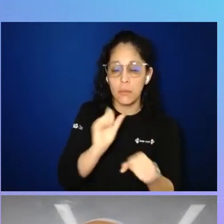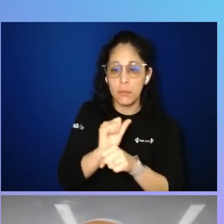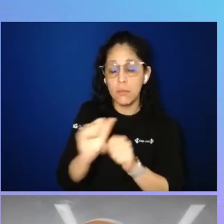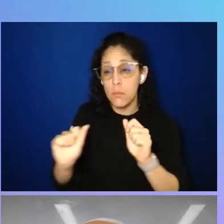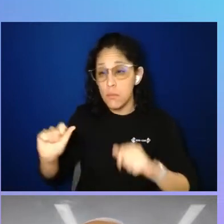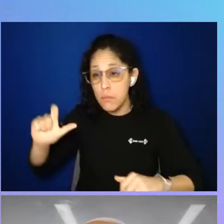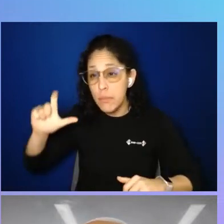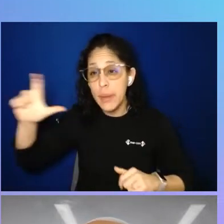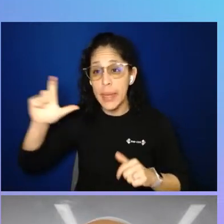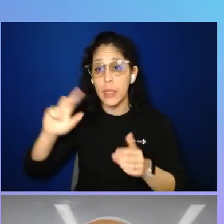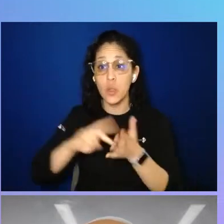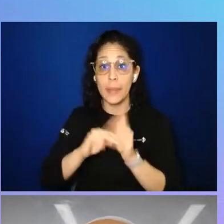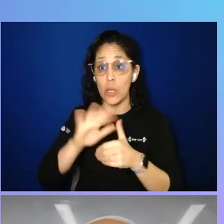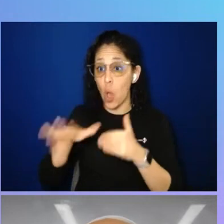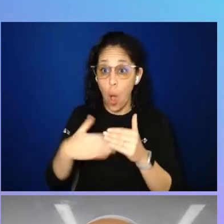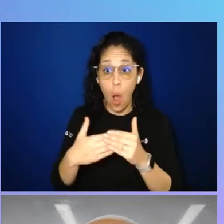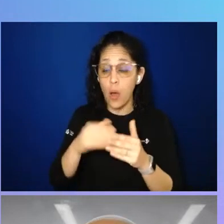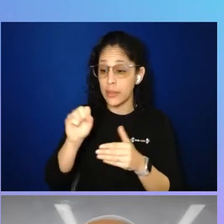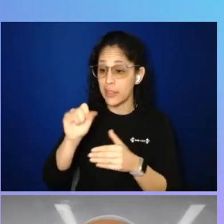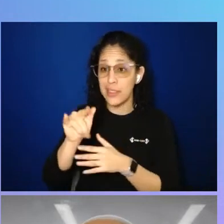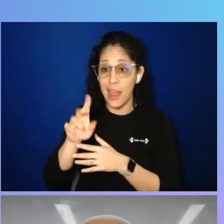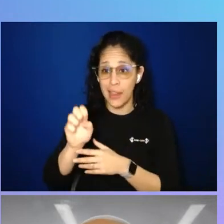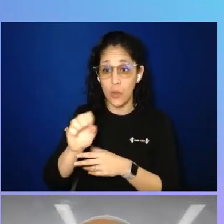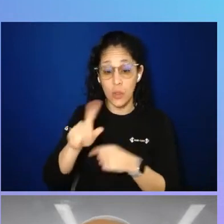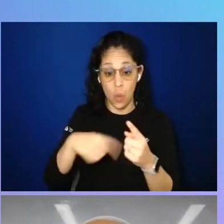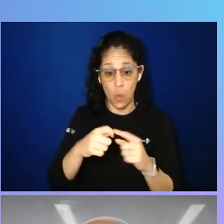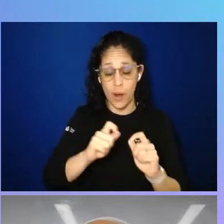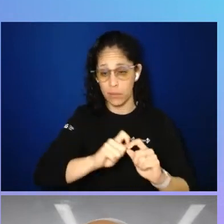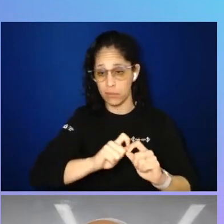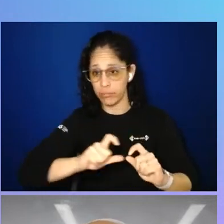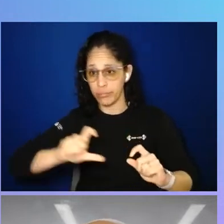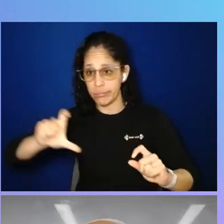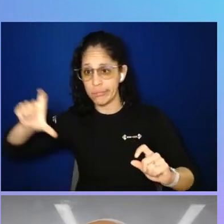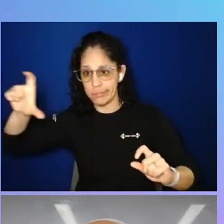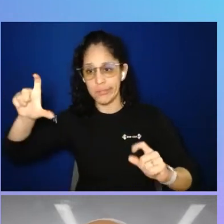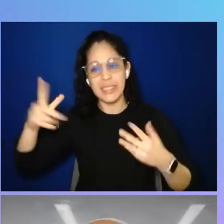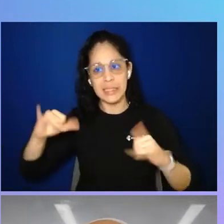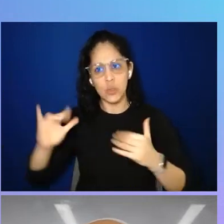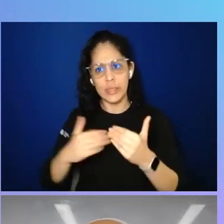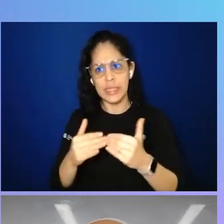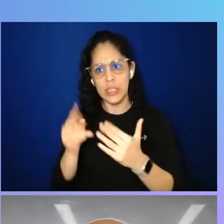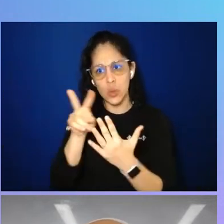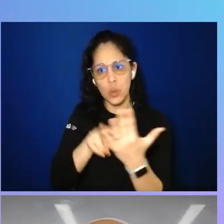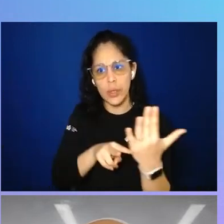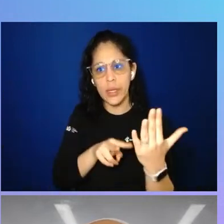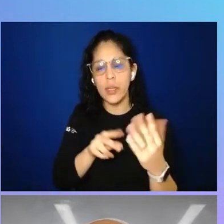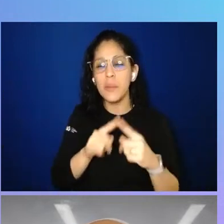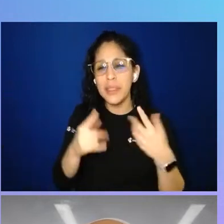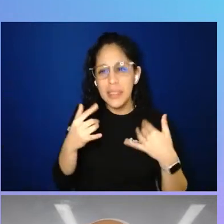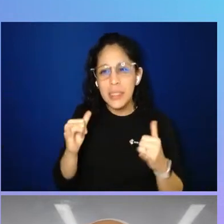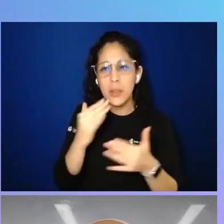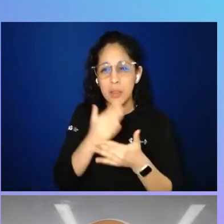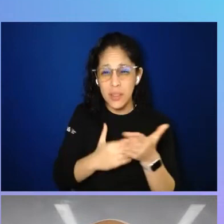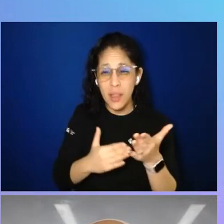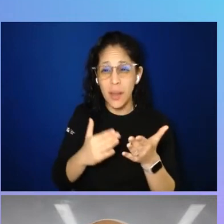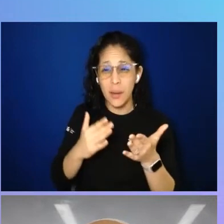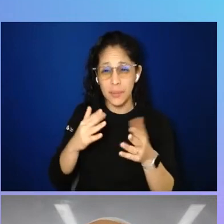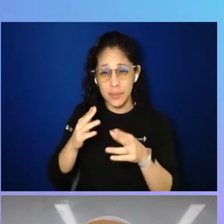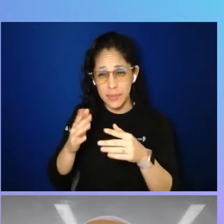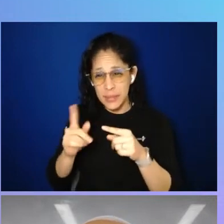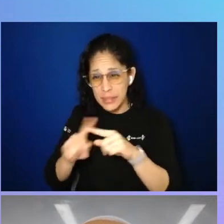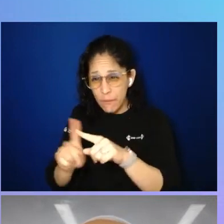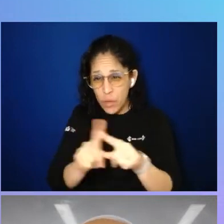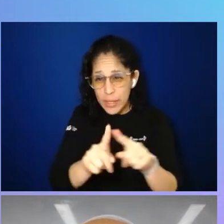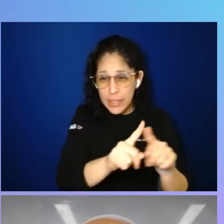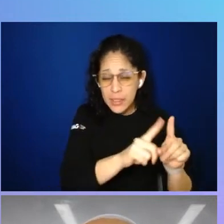the styles easier to read. But they always keep some differences, so you can still appreciate the hierarchy